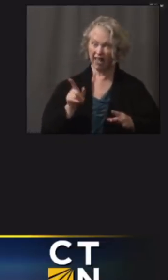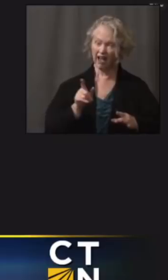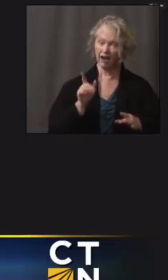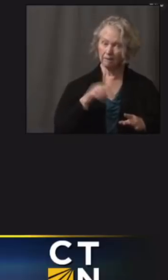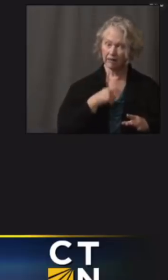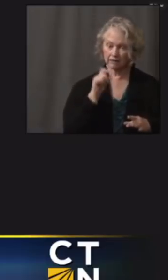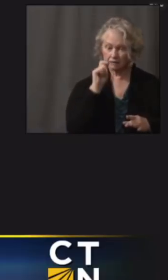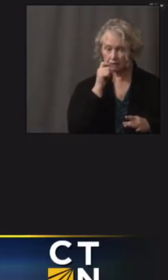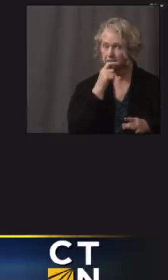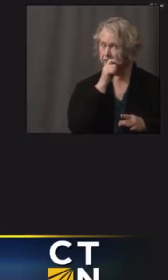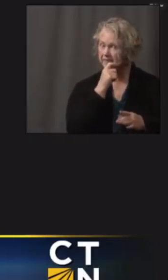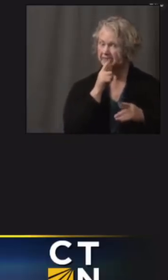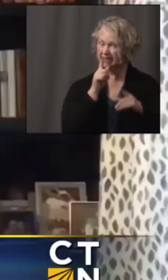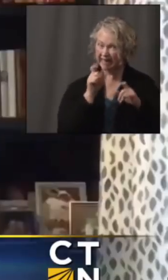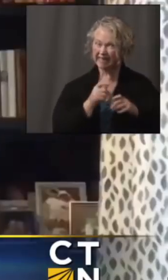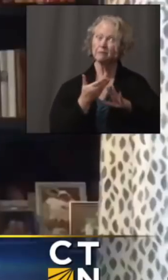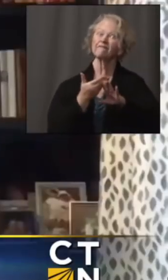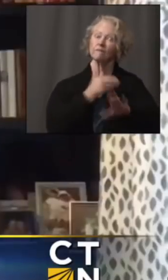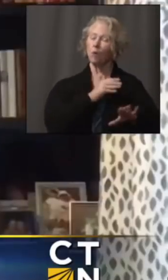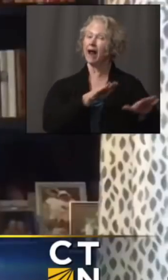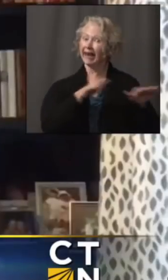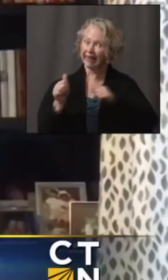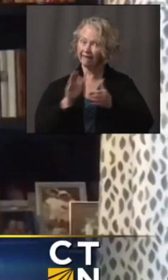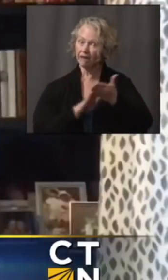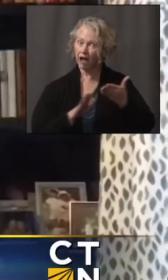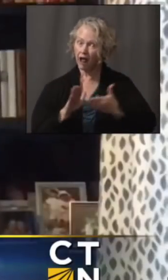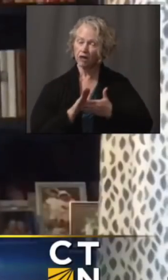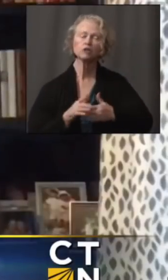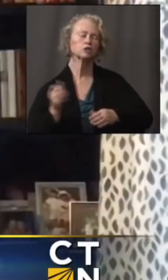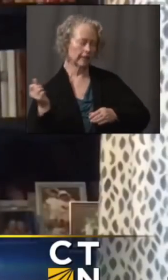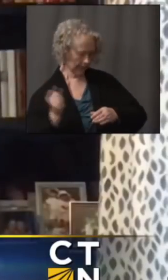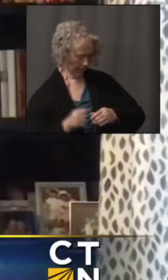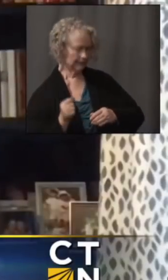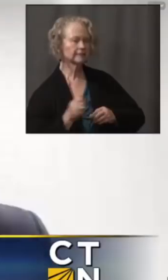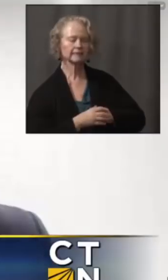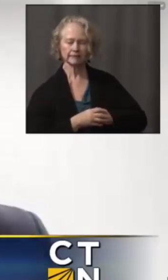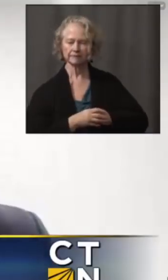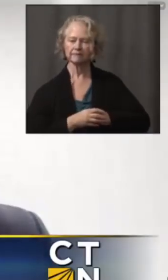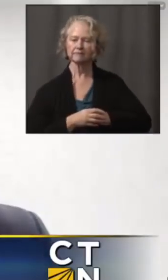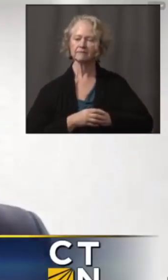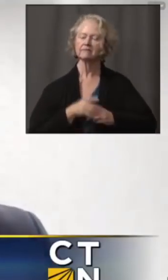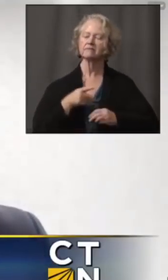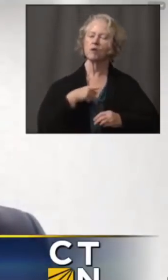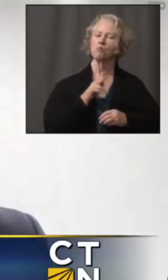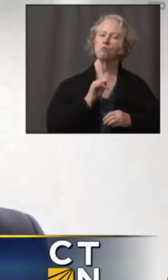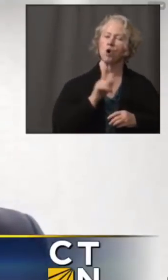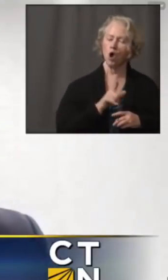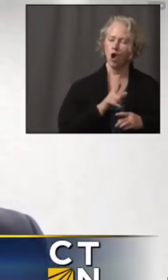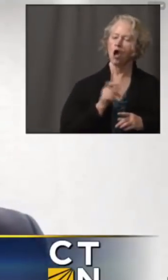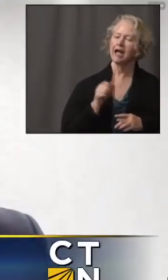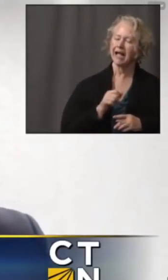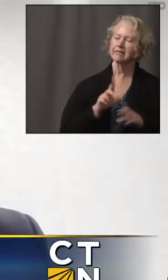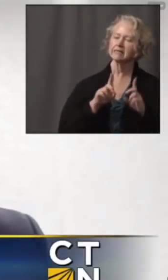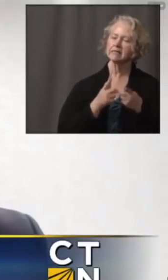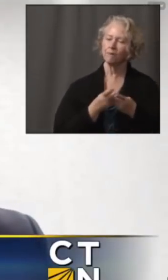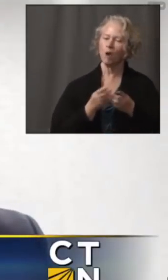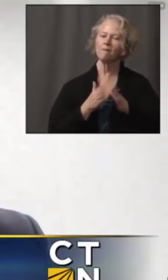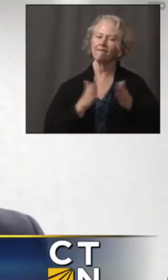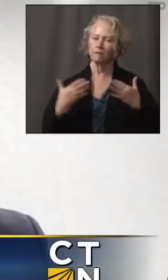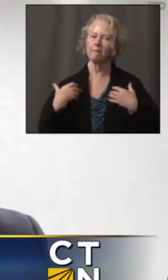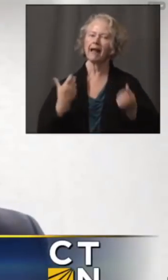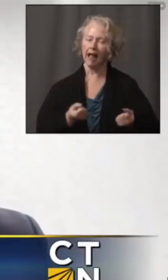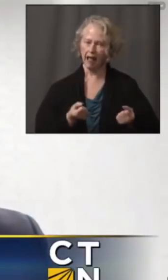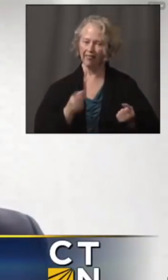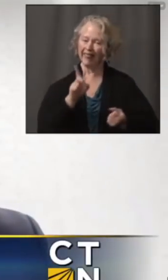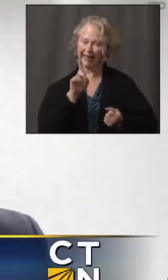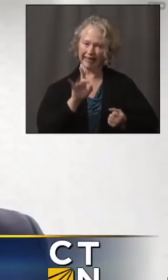leave? Yes. And I would like to just go further. The Department of Public Health sent out guidance